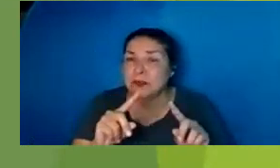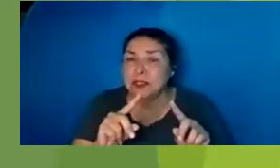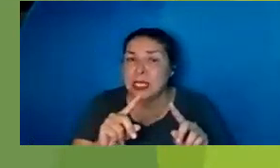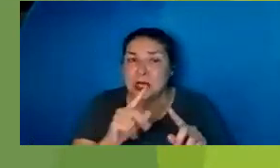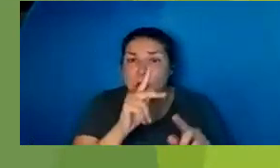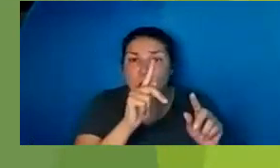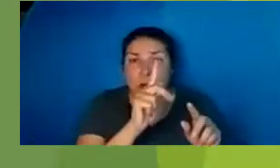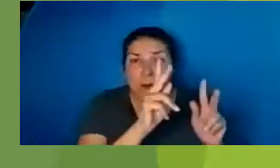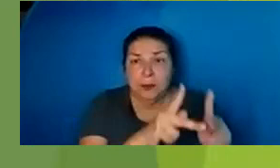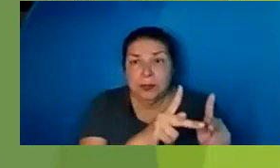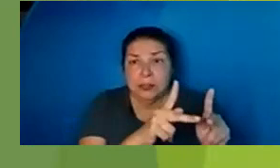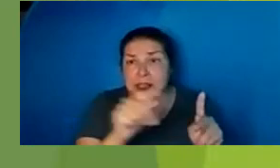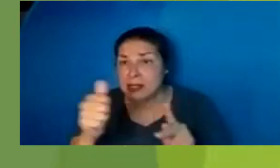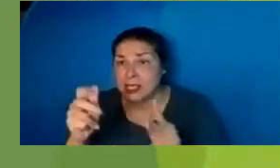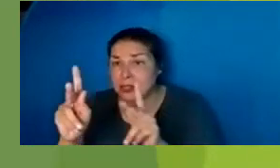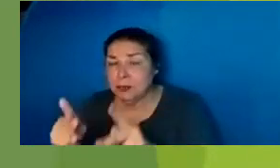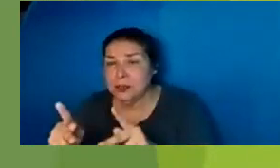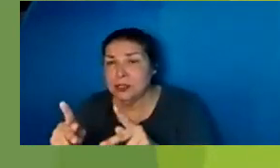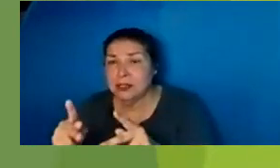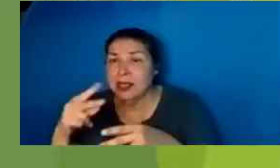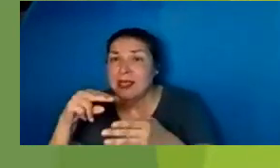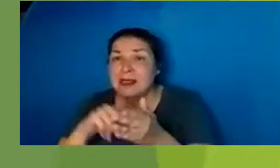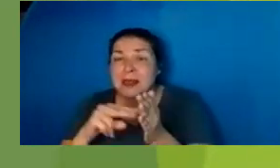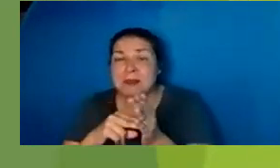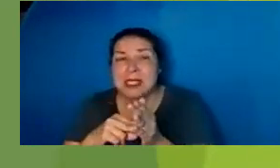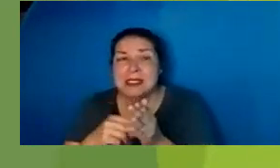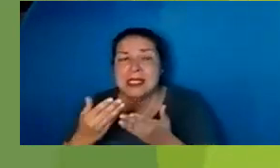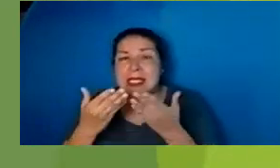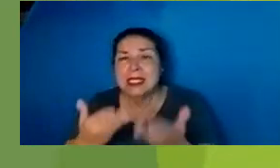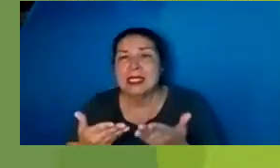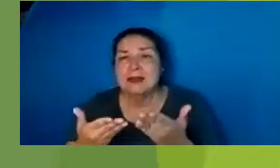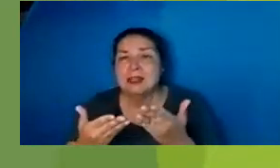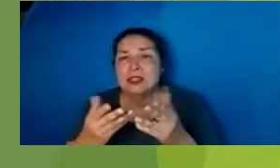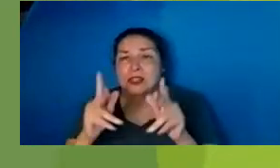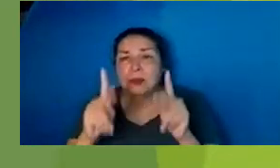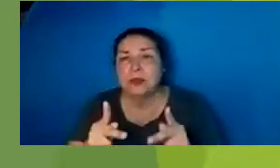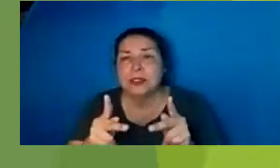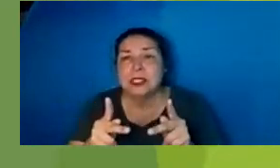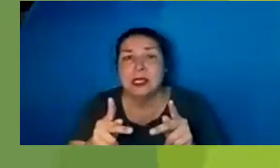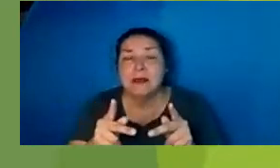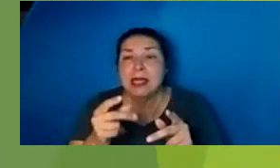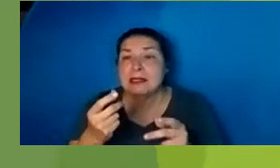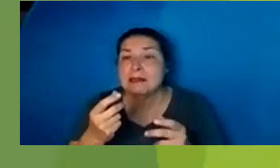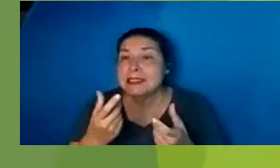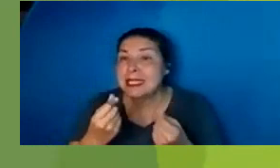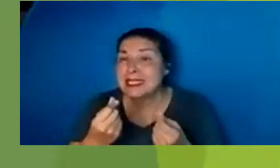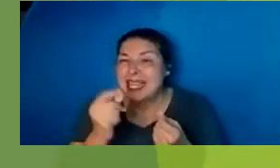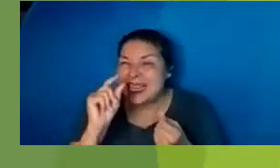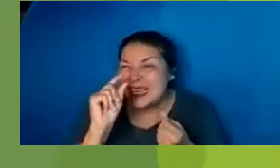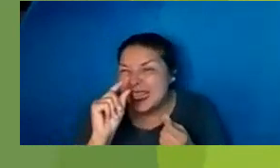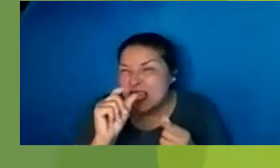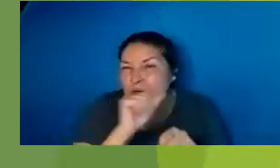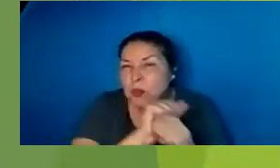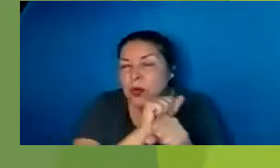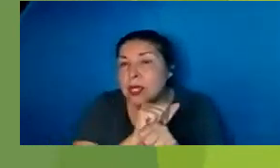This means that he rewards the one who does little work, the same as he does one that does